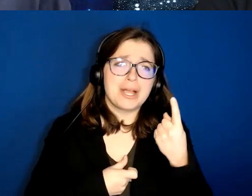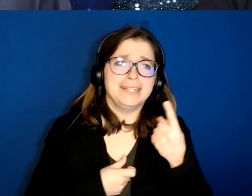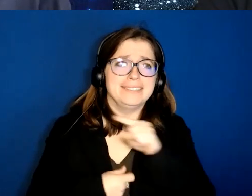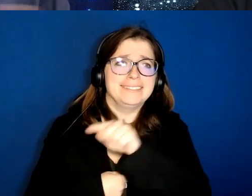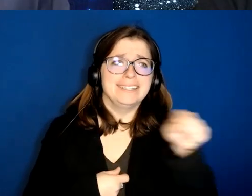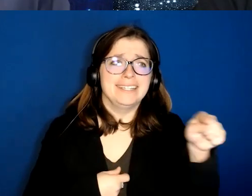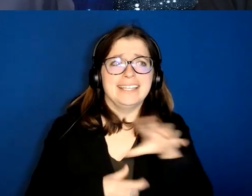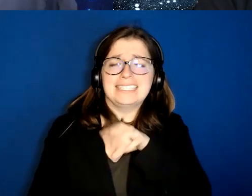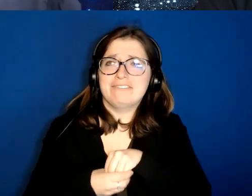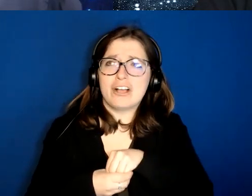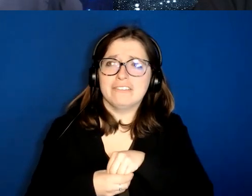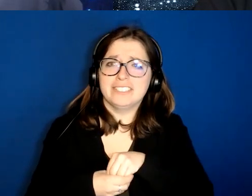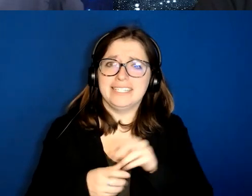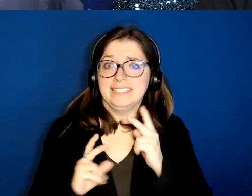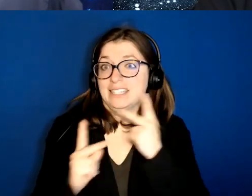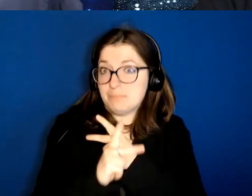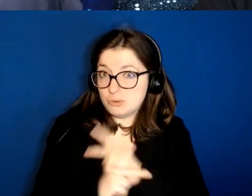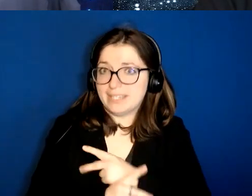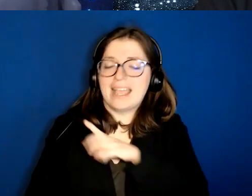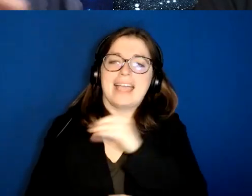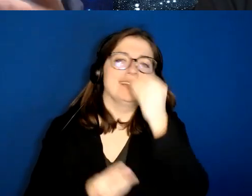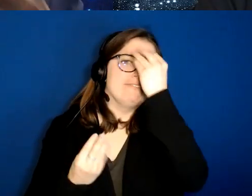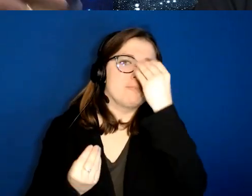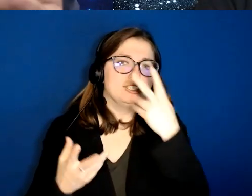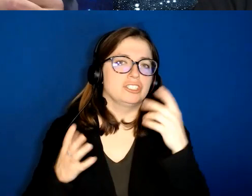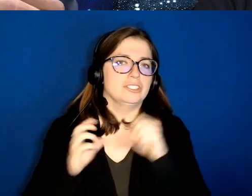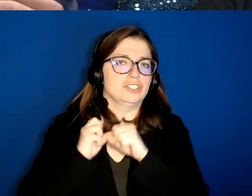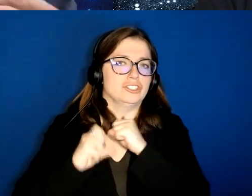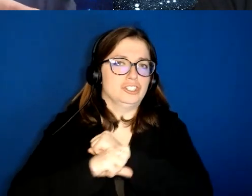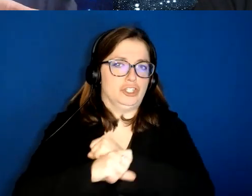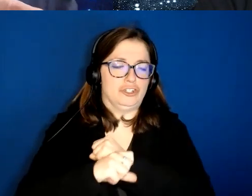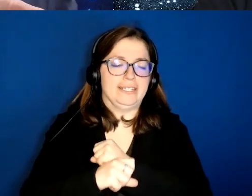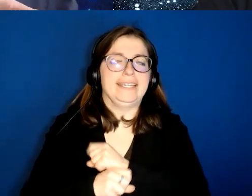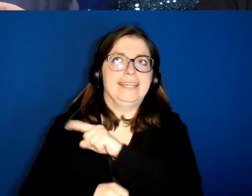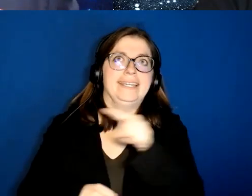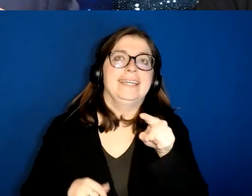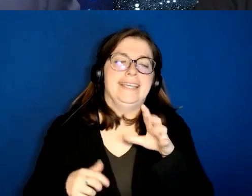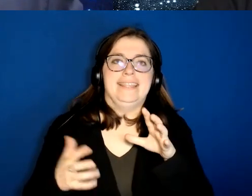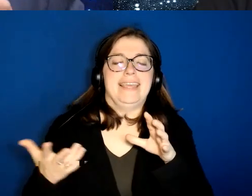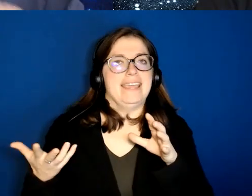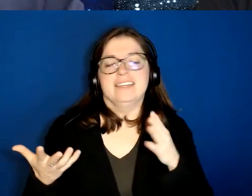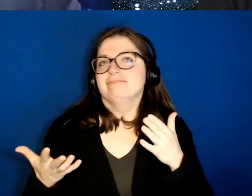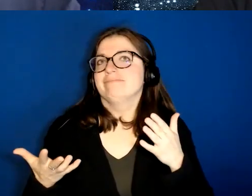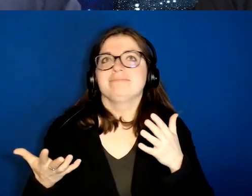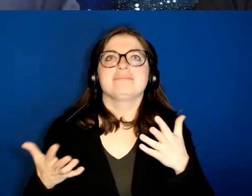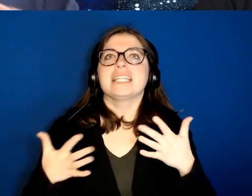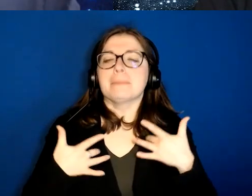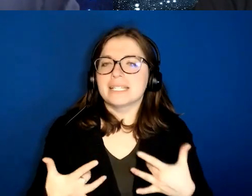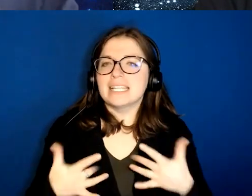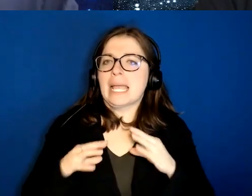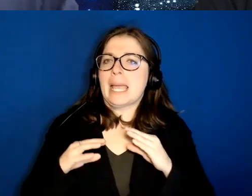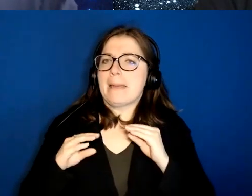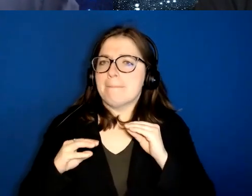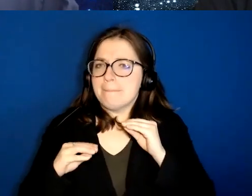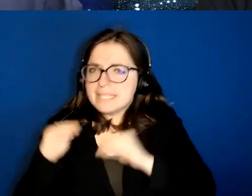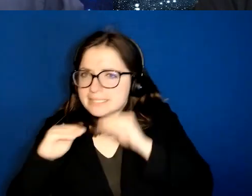involved in computing and information security has some element of that either builder or fixer in